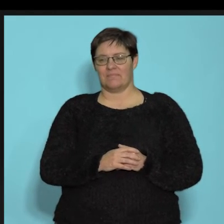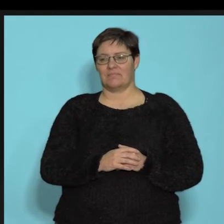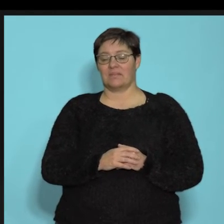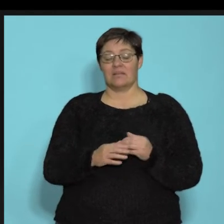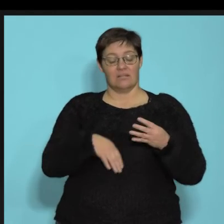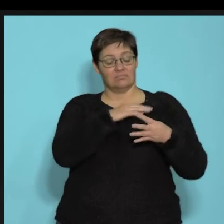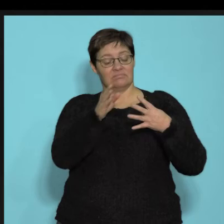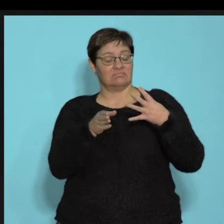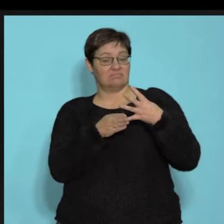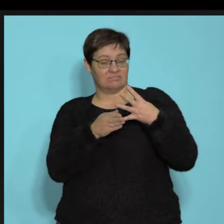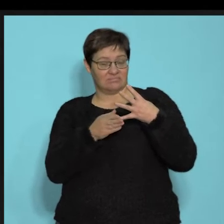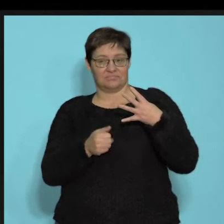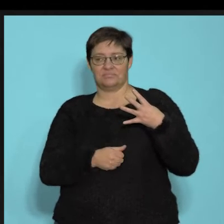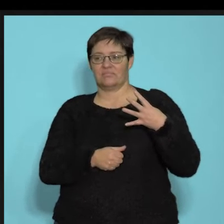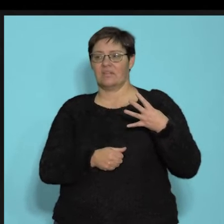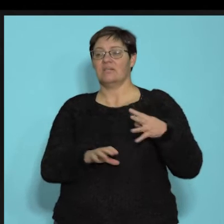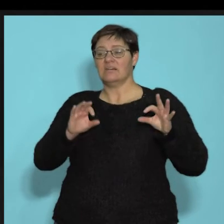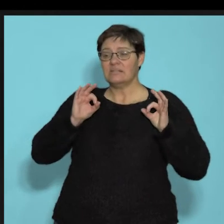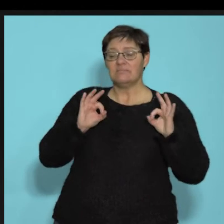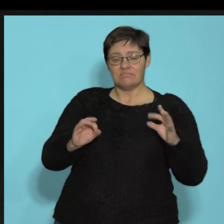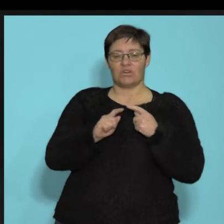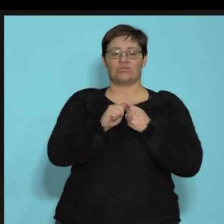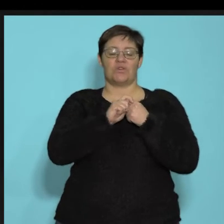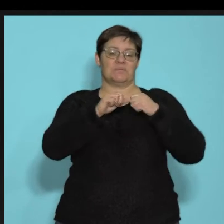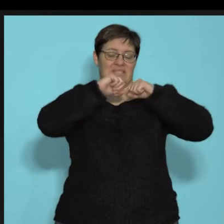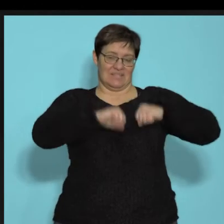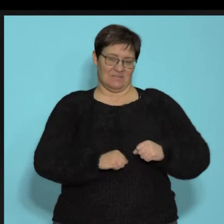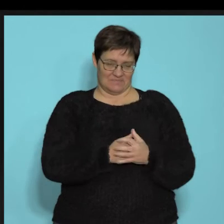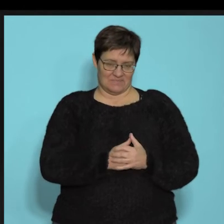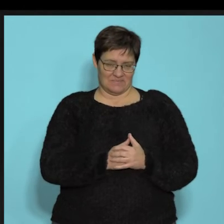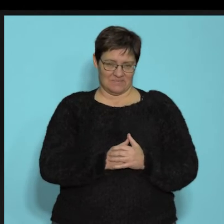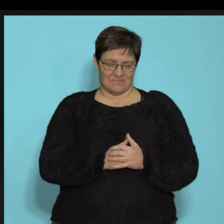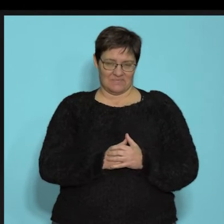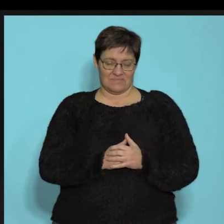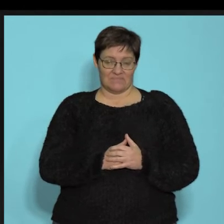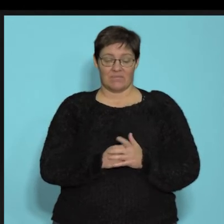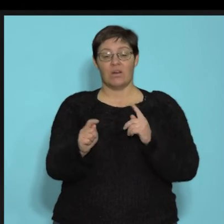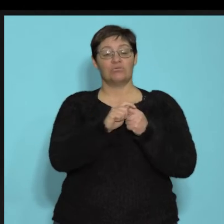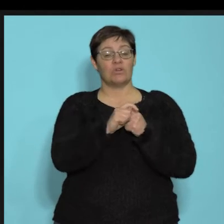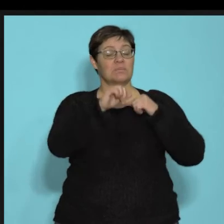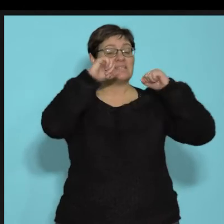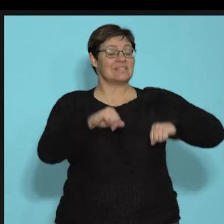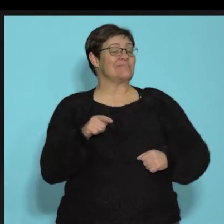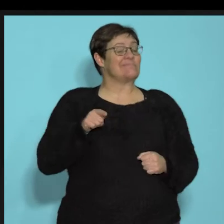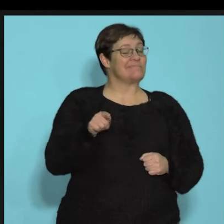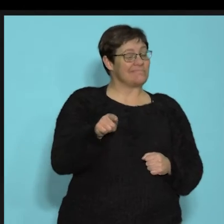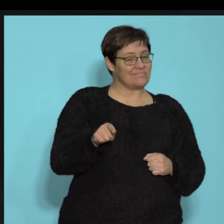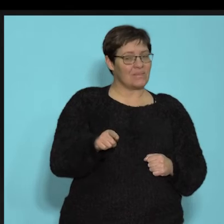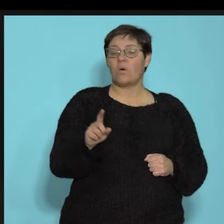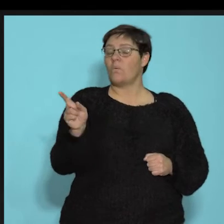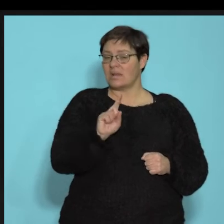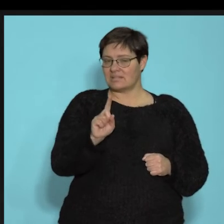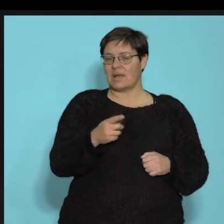Okay, the next thing it needs to have is an efficient transport system. Now, what the transport system, we're going to